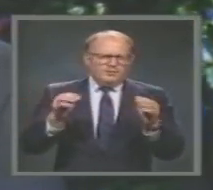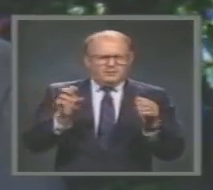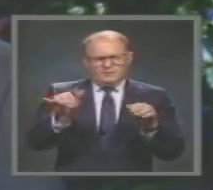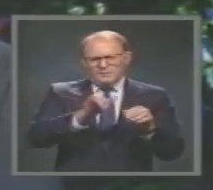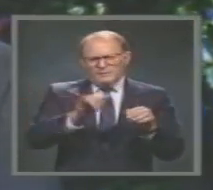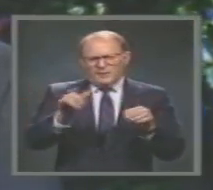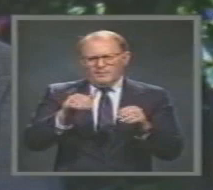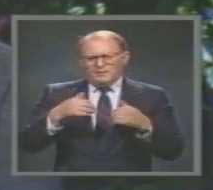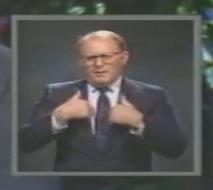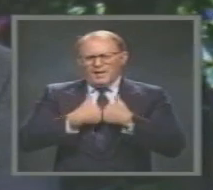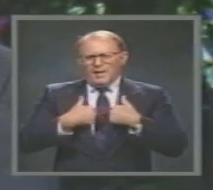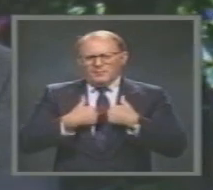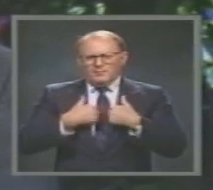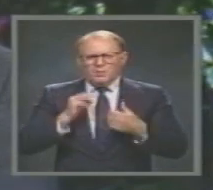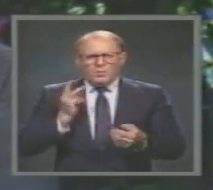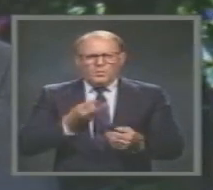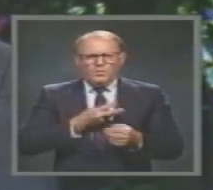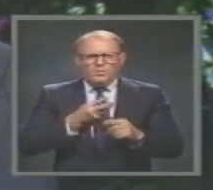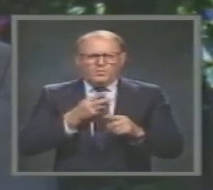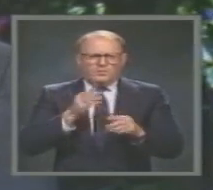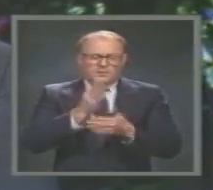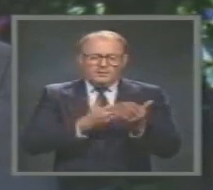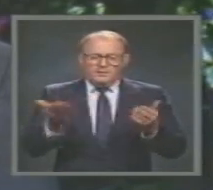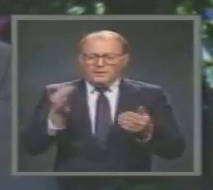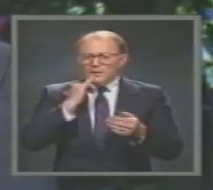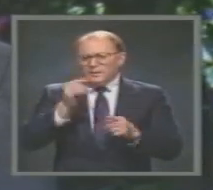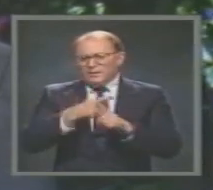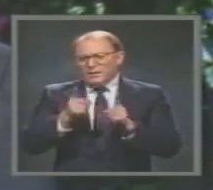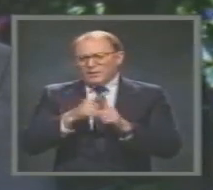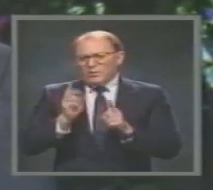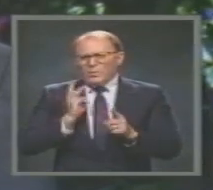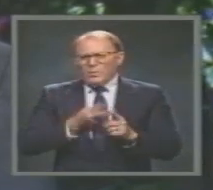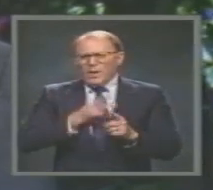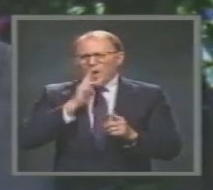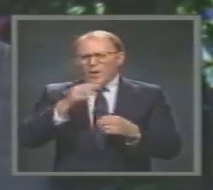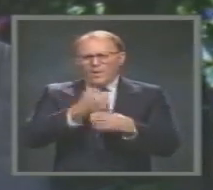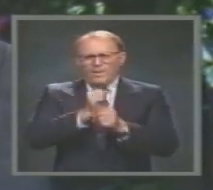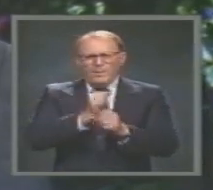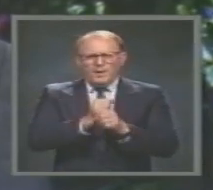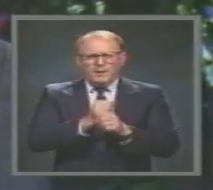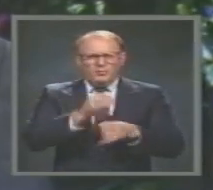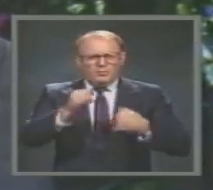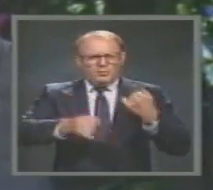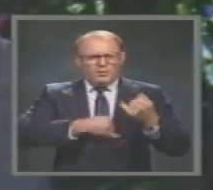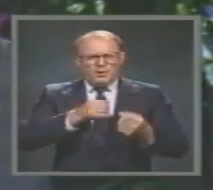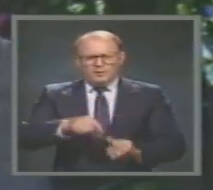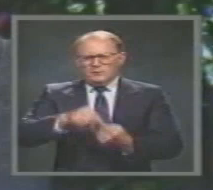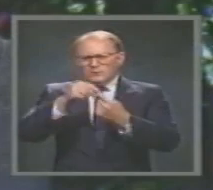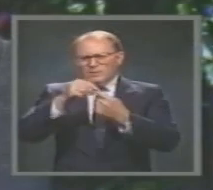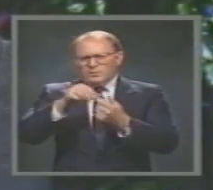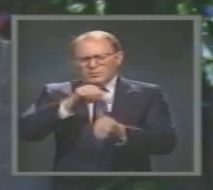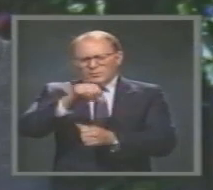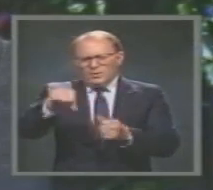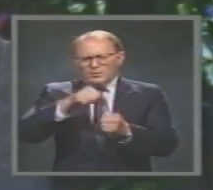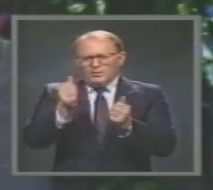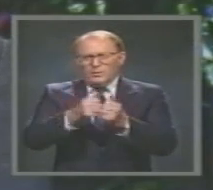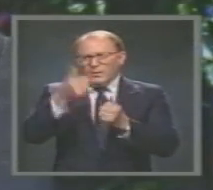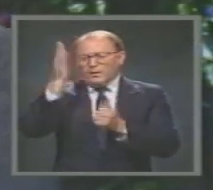different. We have been created to enjoy a unique and special relationship with